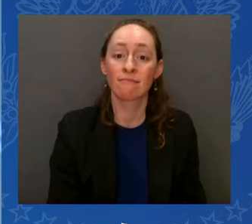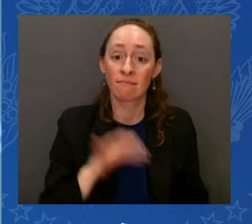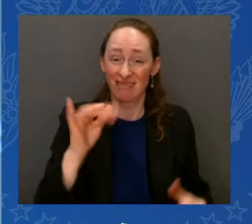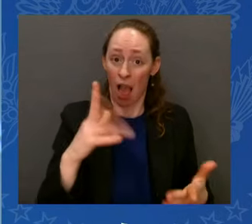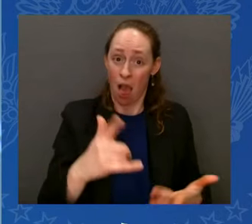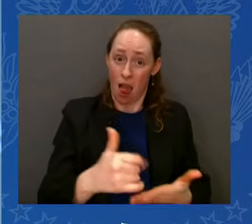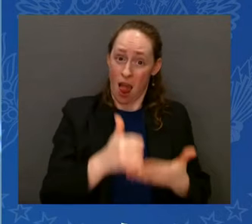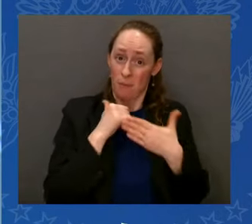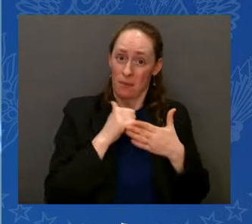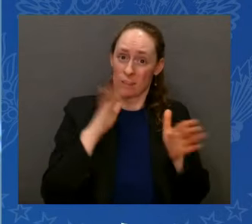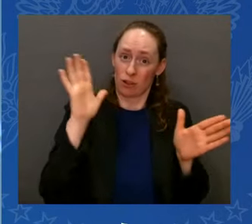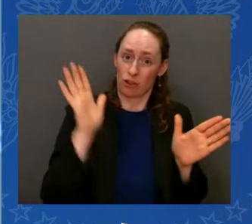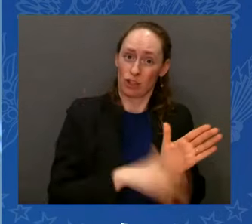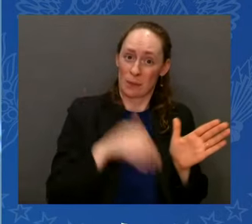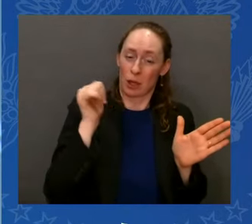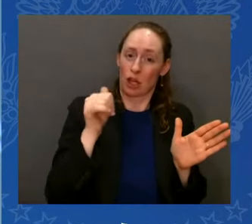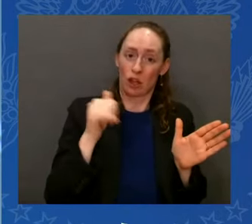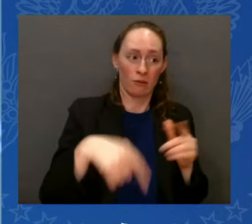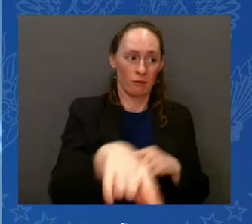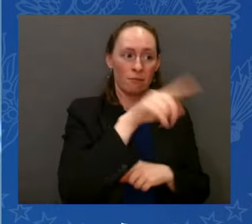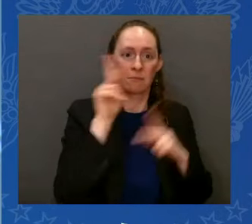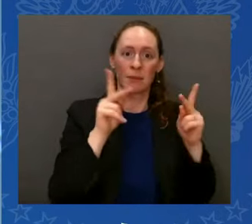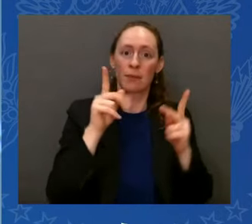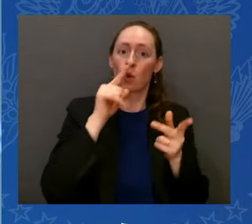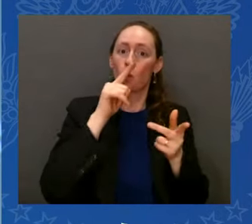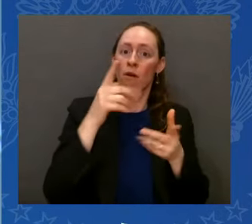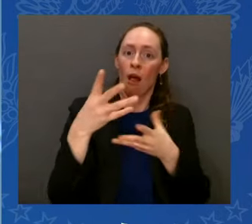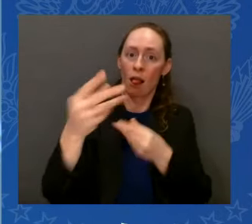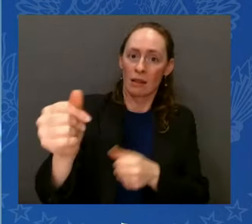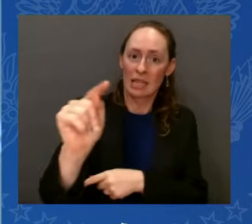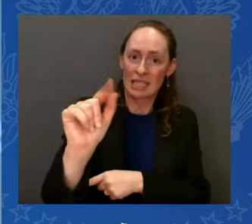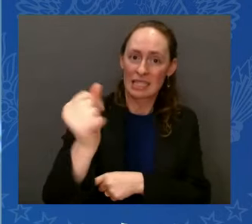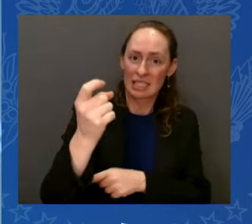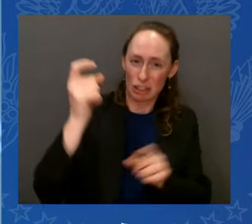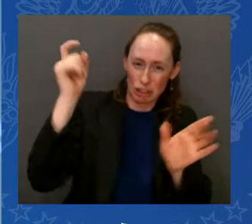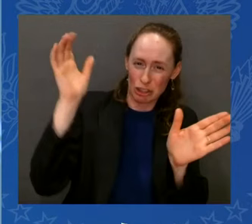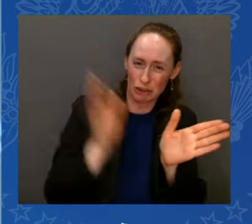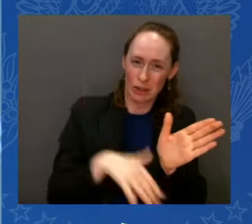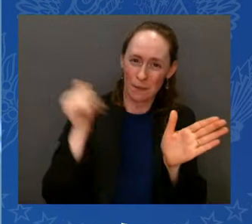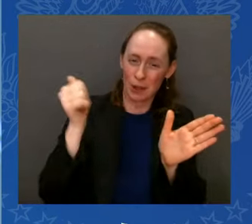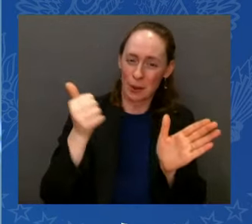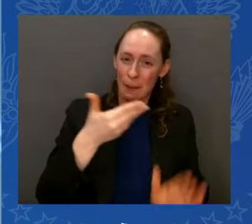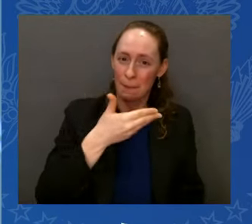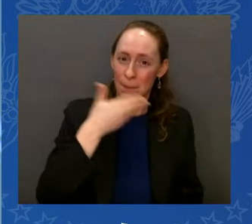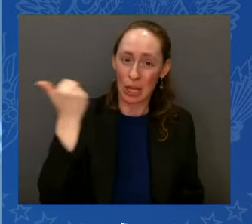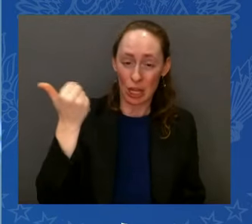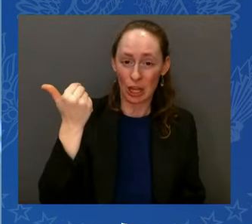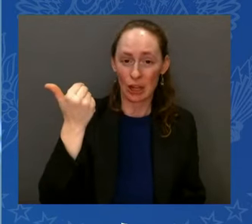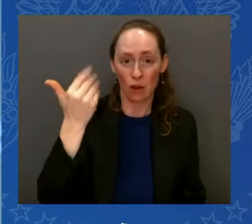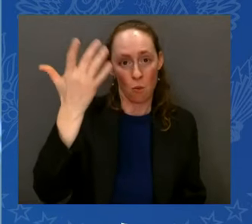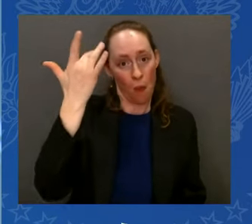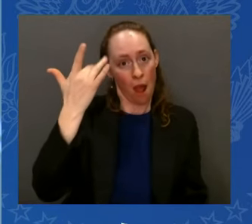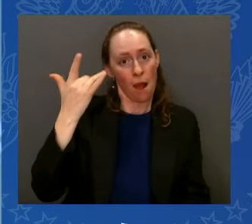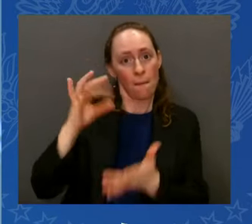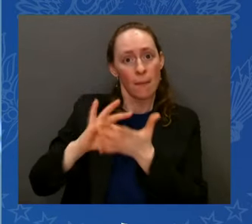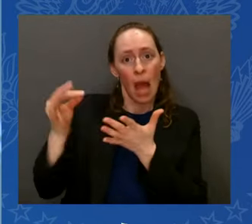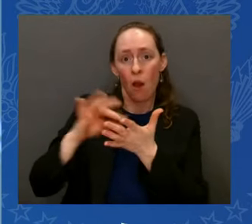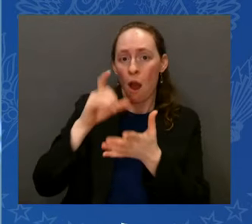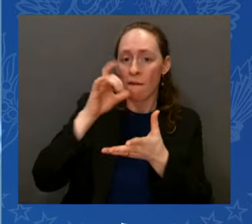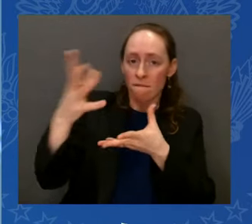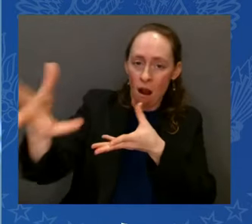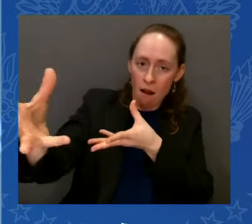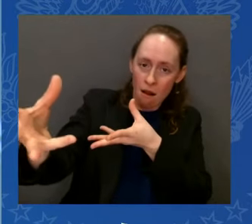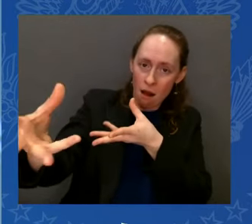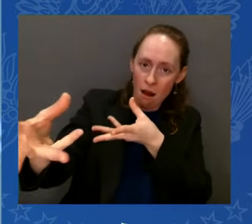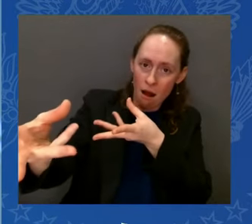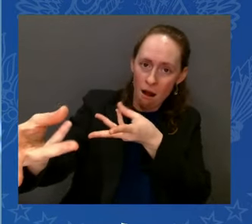$159 billion a year. That's they're paying that much less out to Medicare recipients. Well, folks, you take